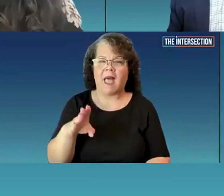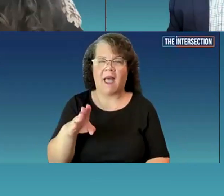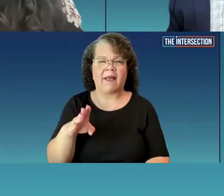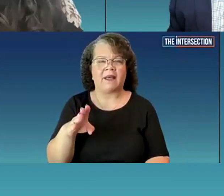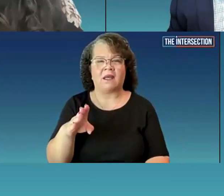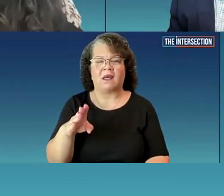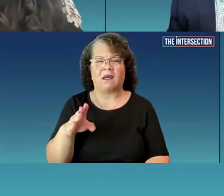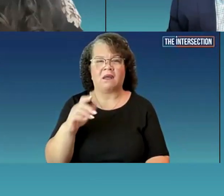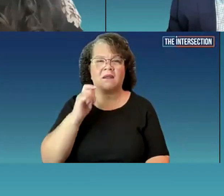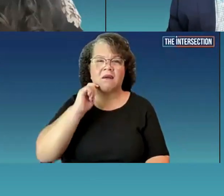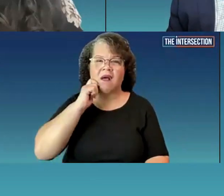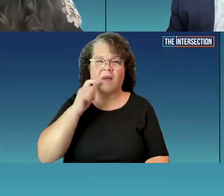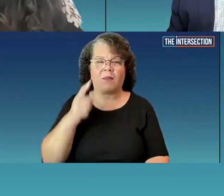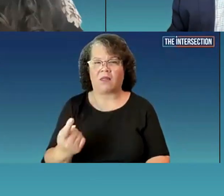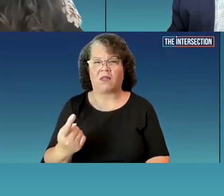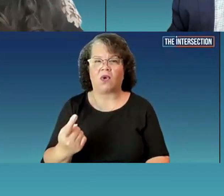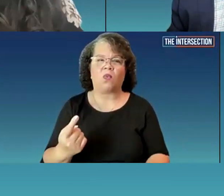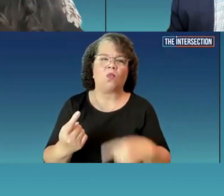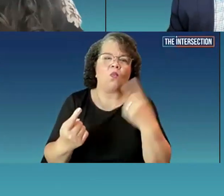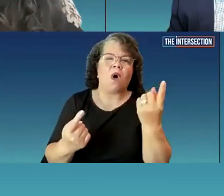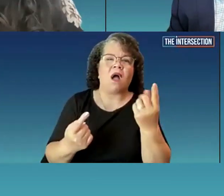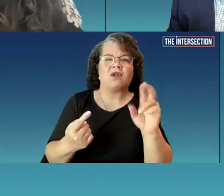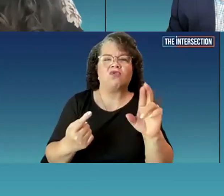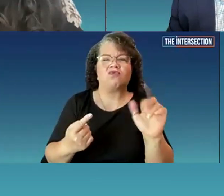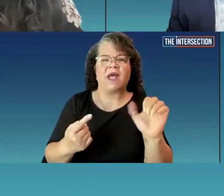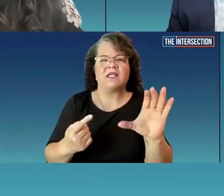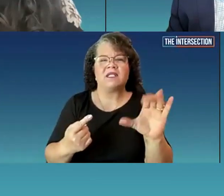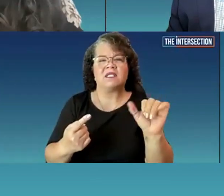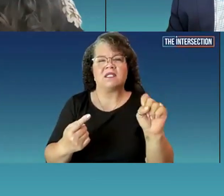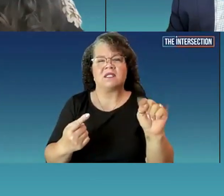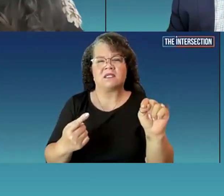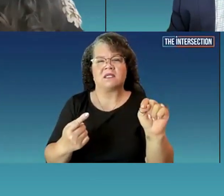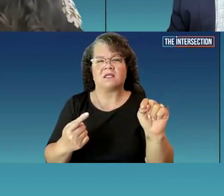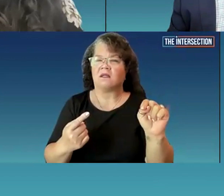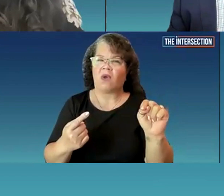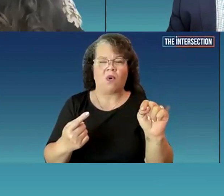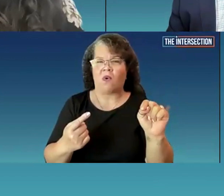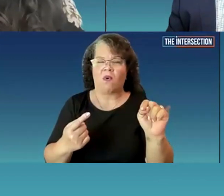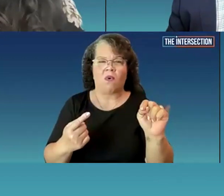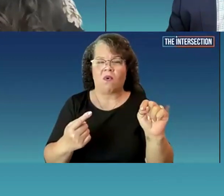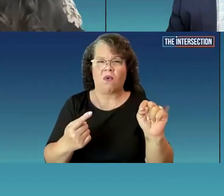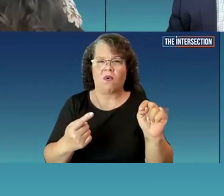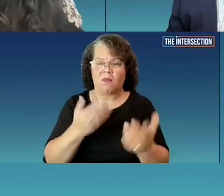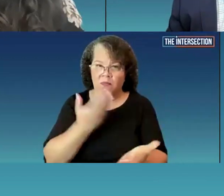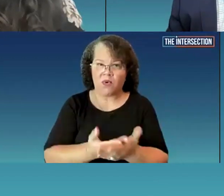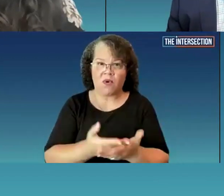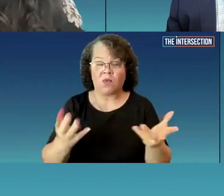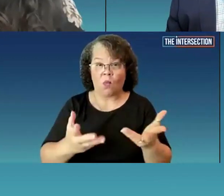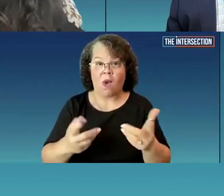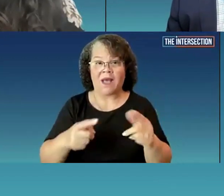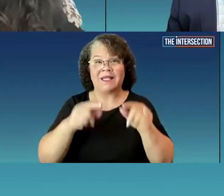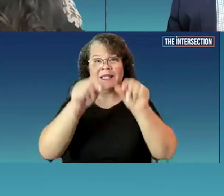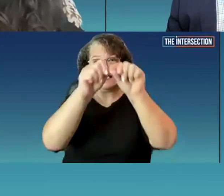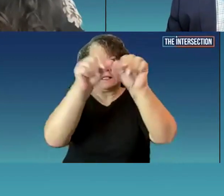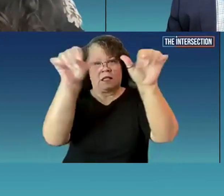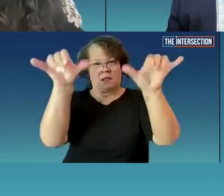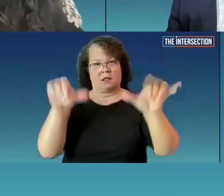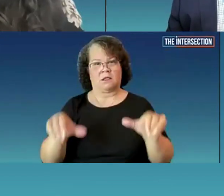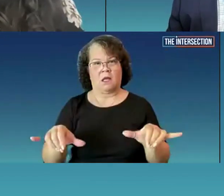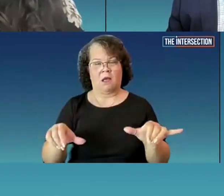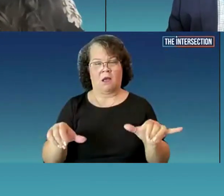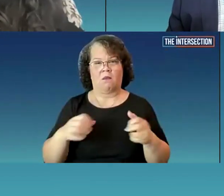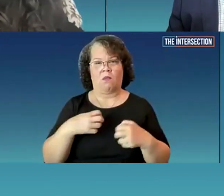It's not one racist here and there. This is a system problem, so the intervention has to be a